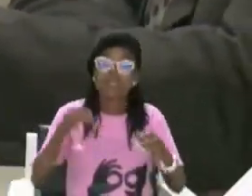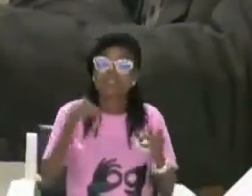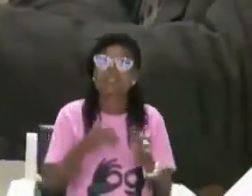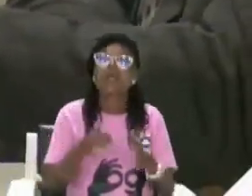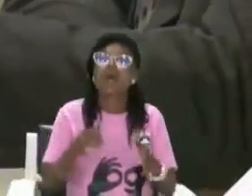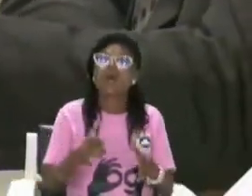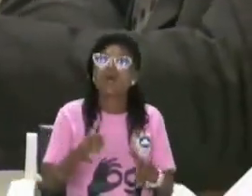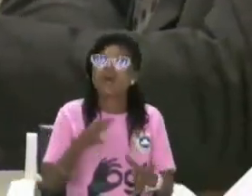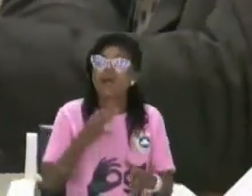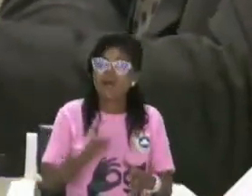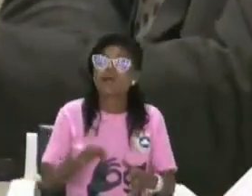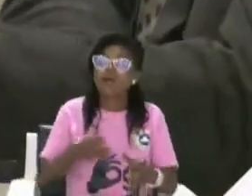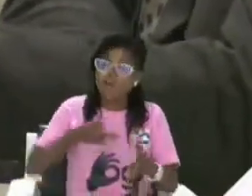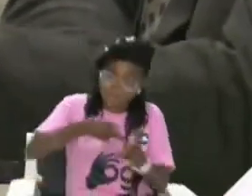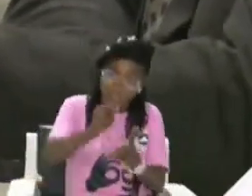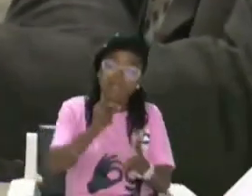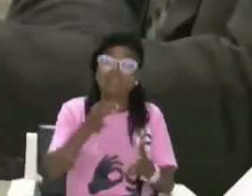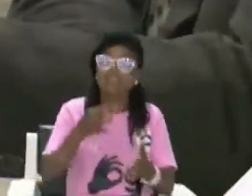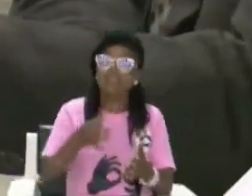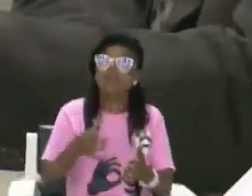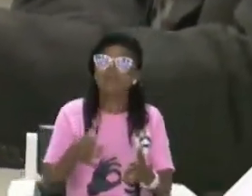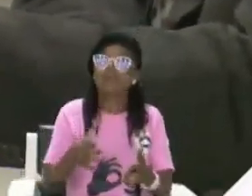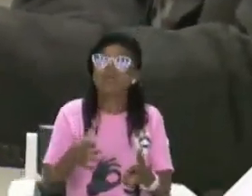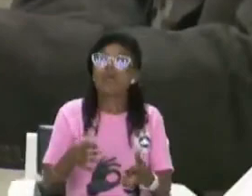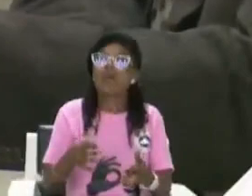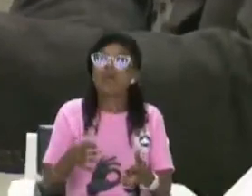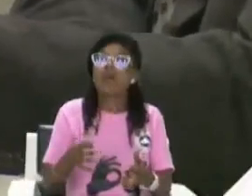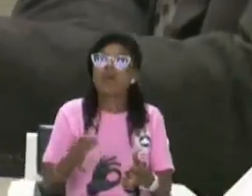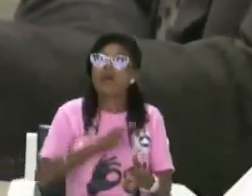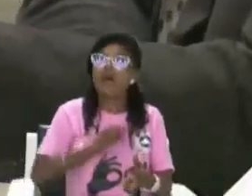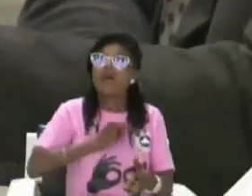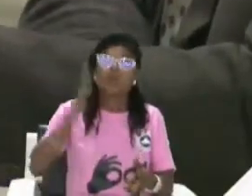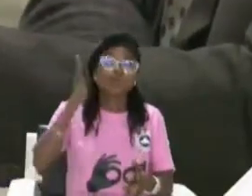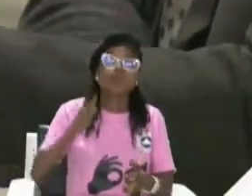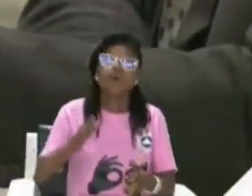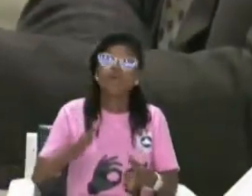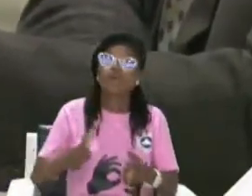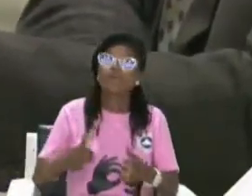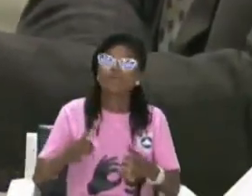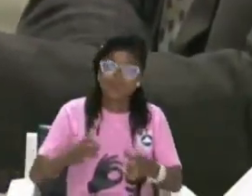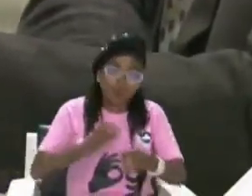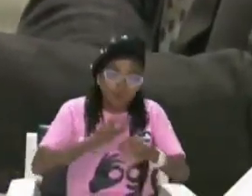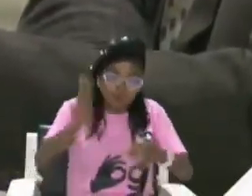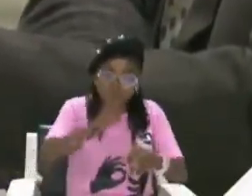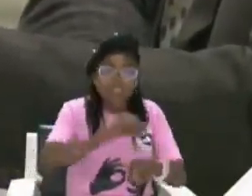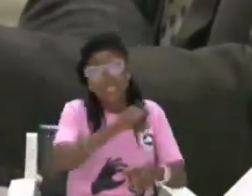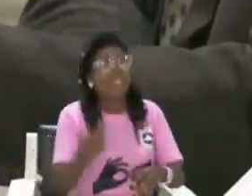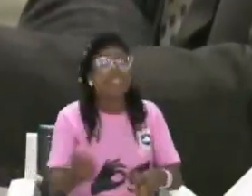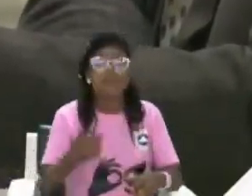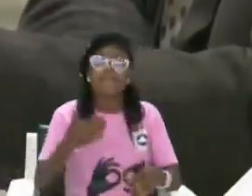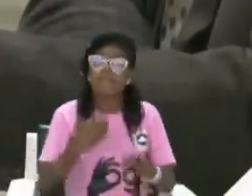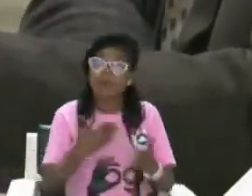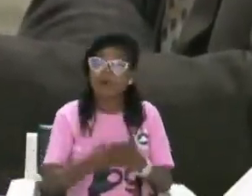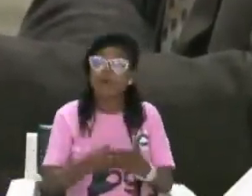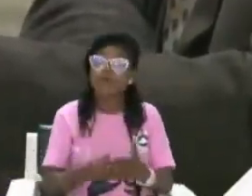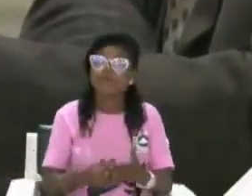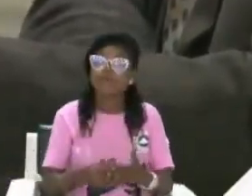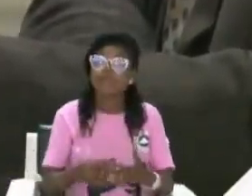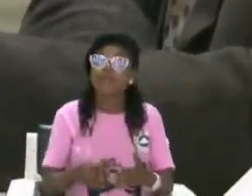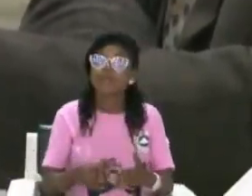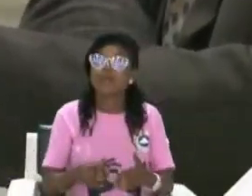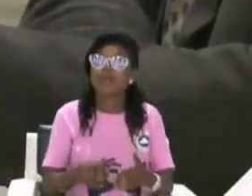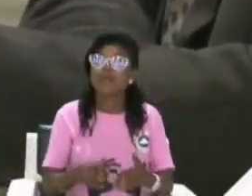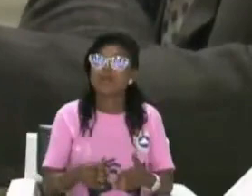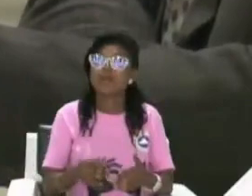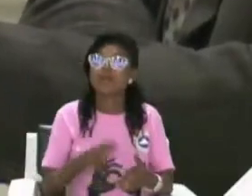usher. I could be able to pay the money to Daddy Gio's account. I say I will not spend my money on any negativity again. Here I am today. This